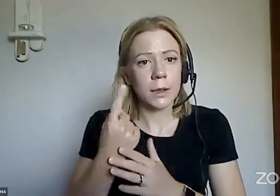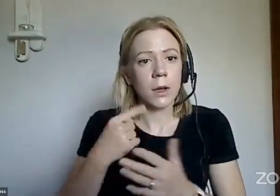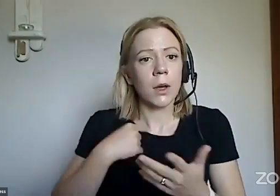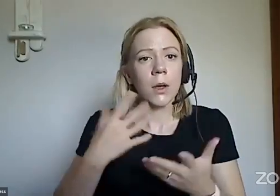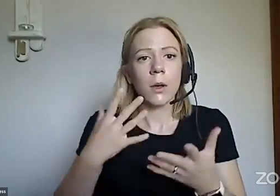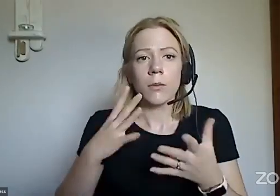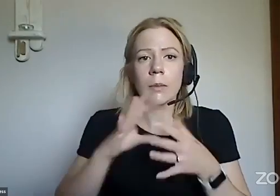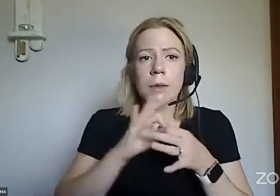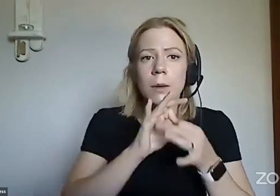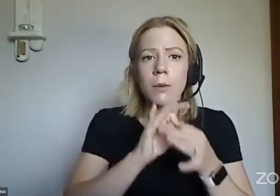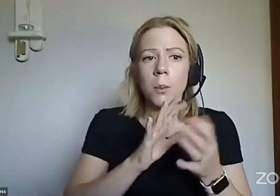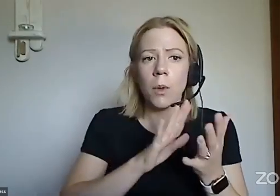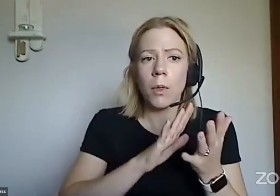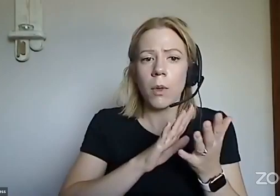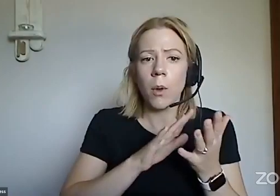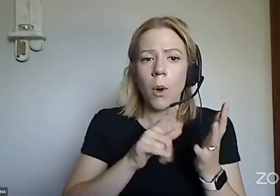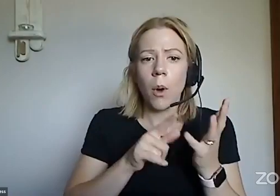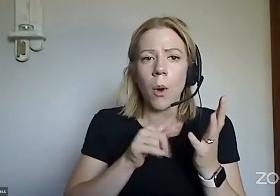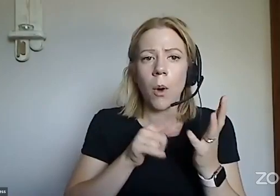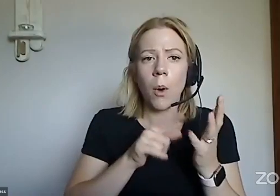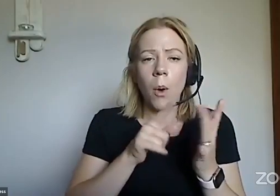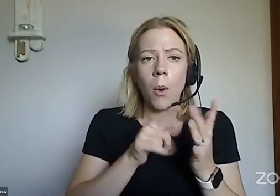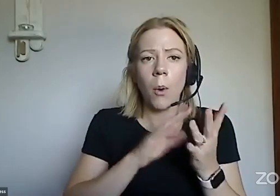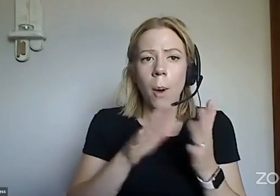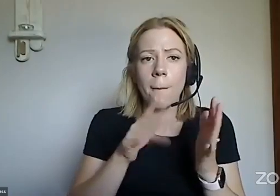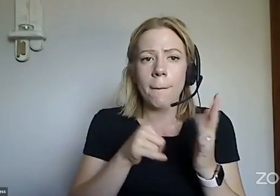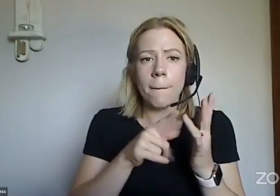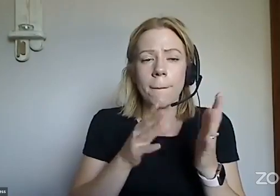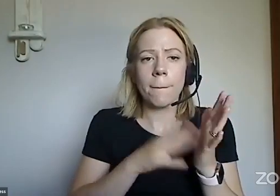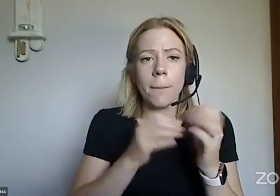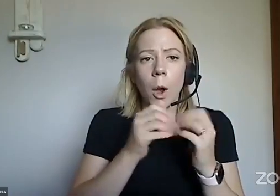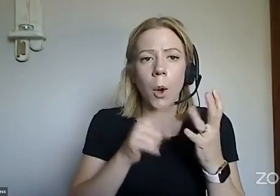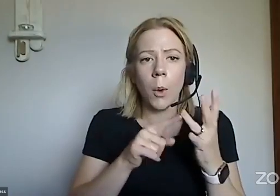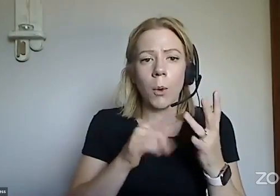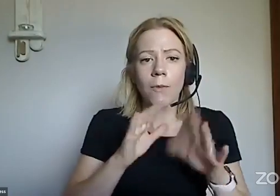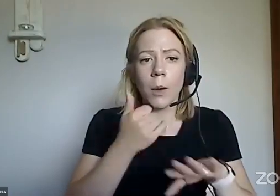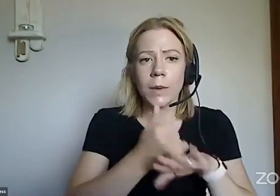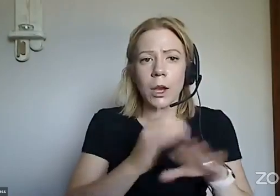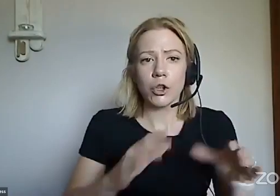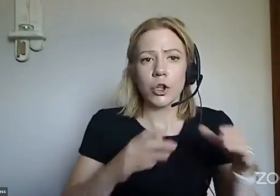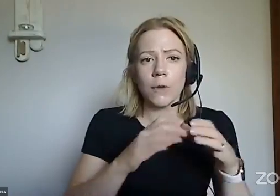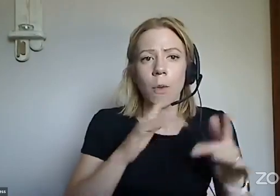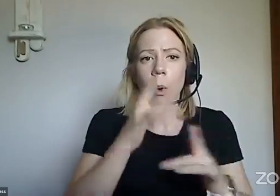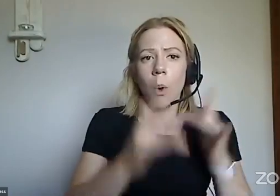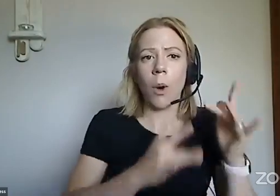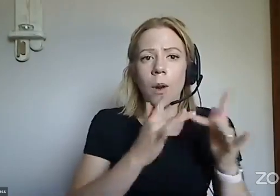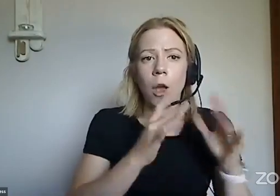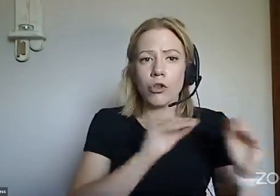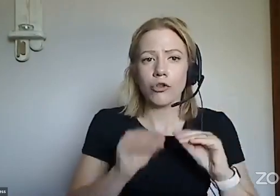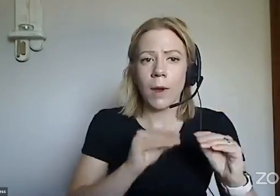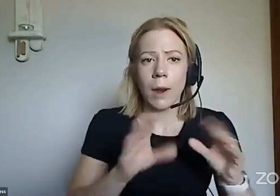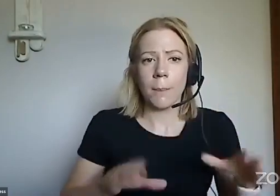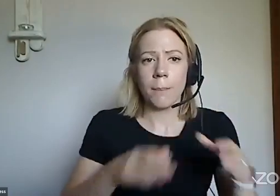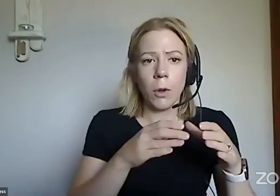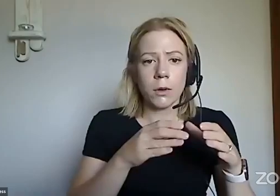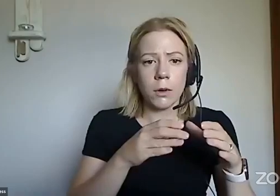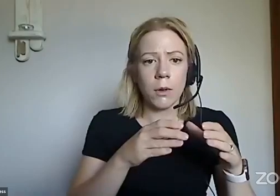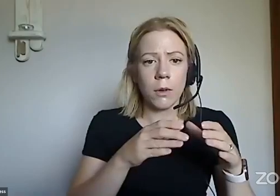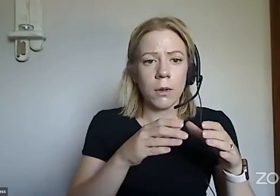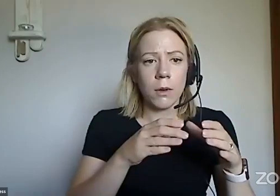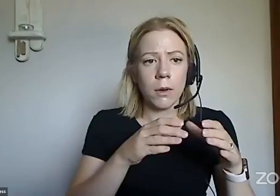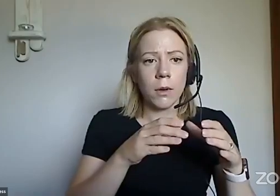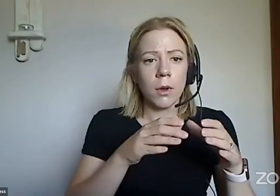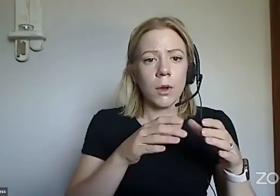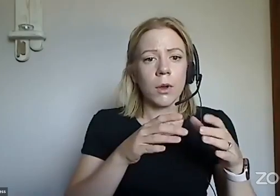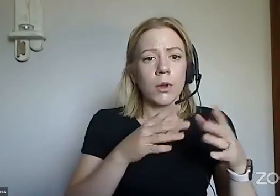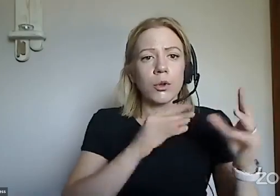Foundation to develop a training module, online training module to train